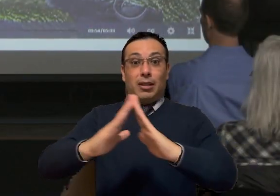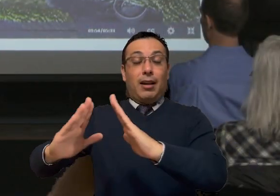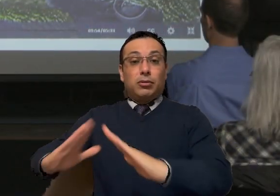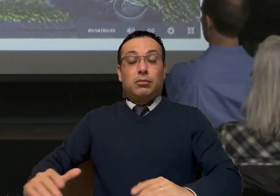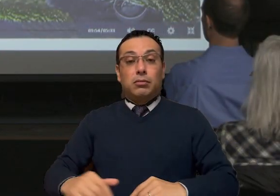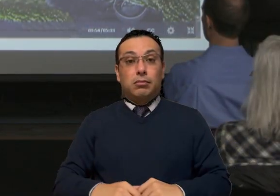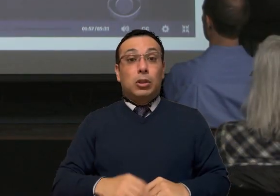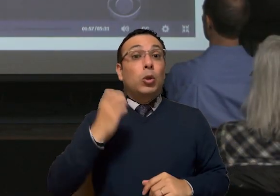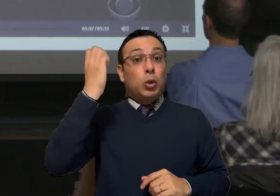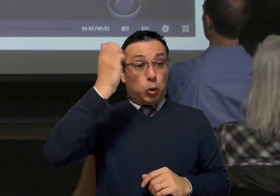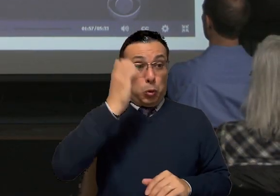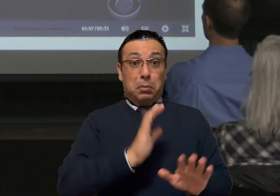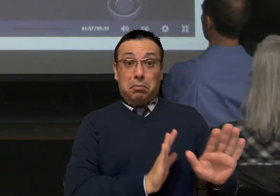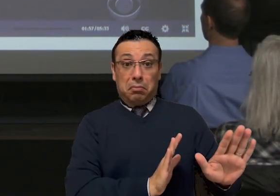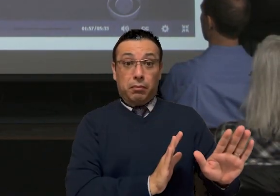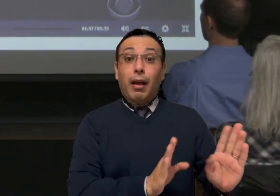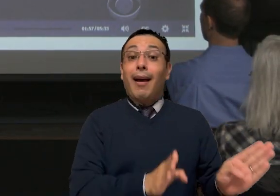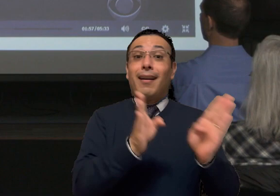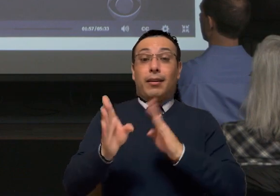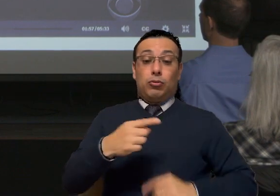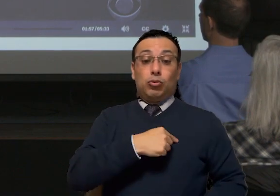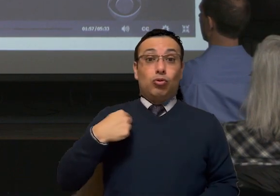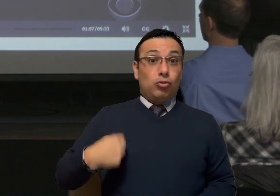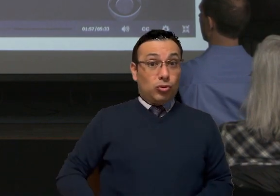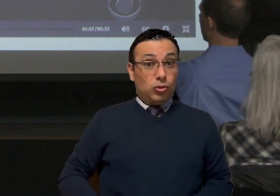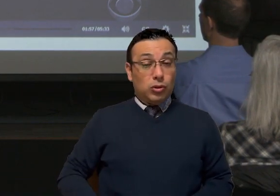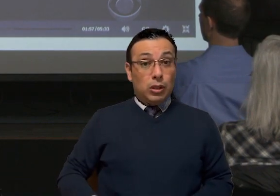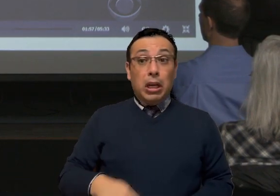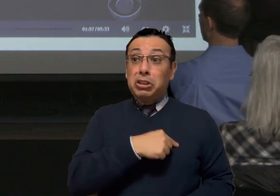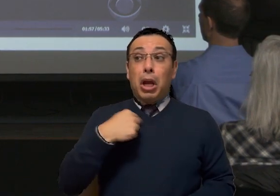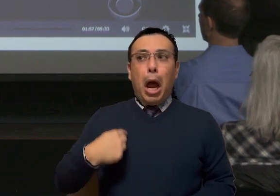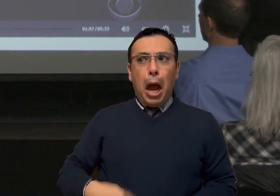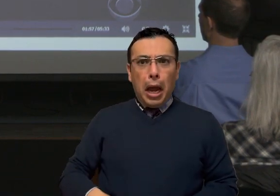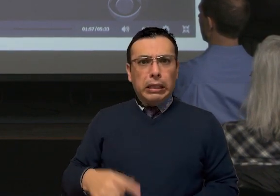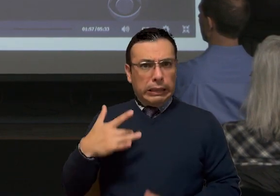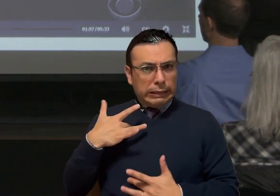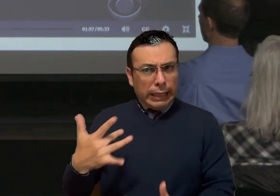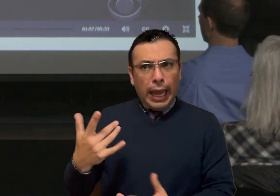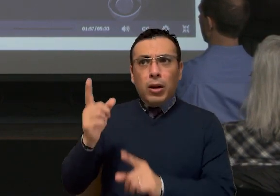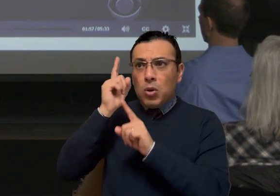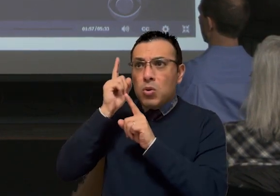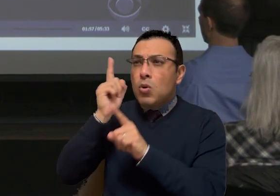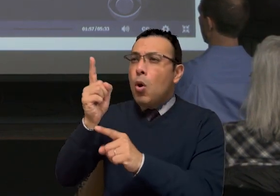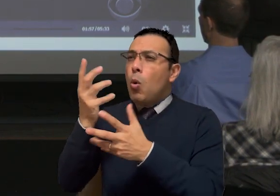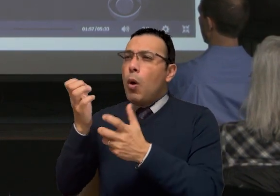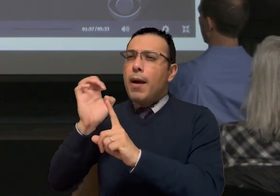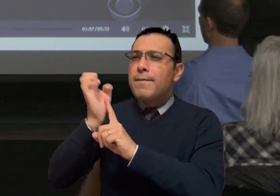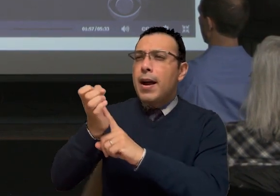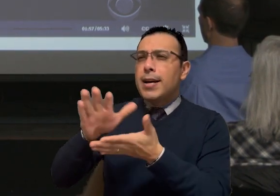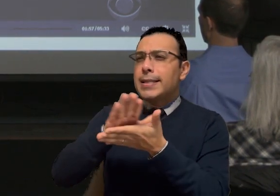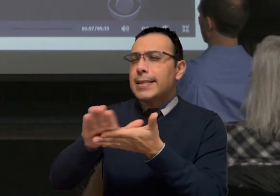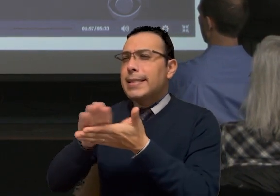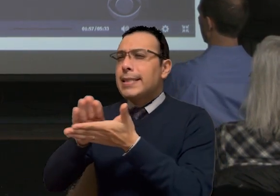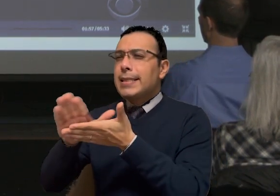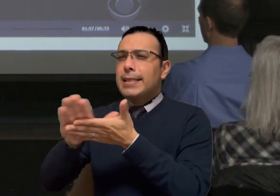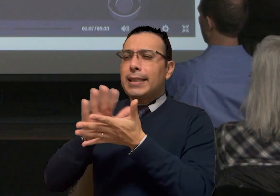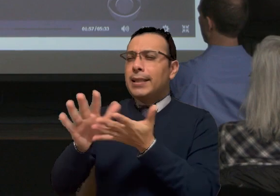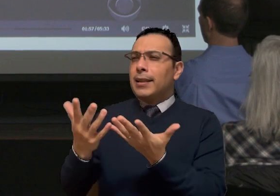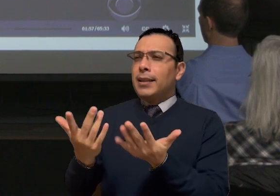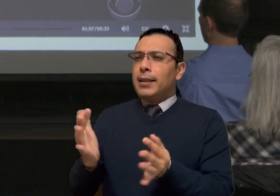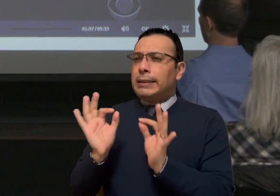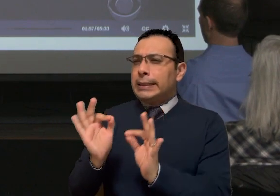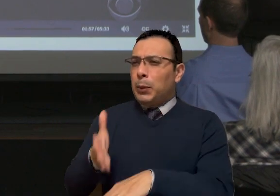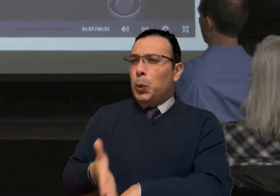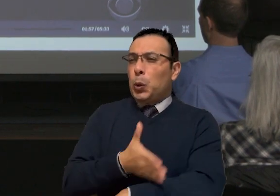to Europe, China, not known for their way ahead advanced